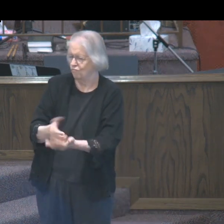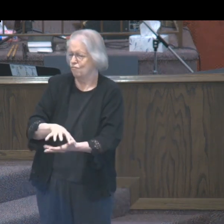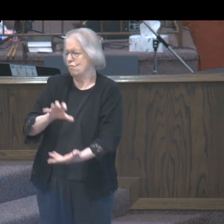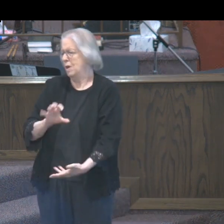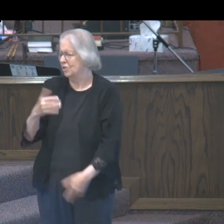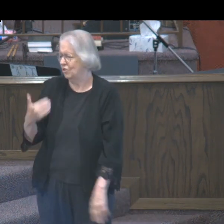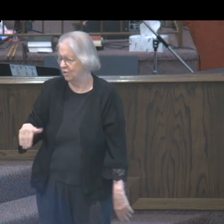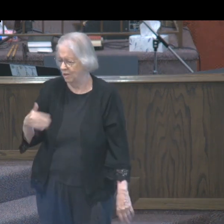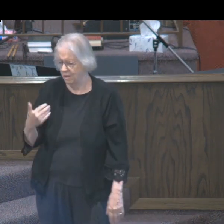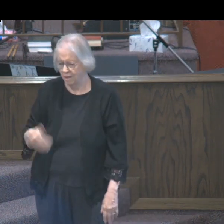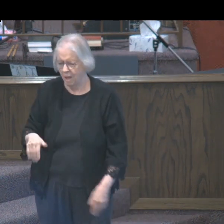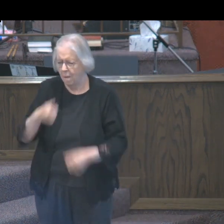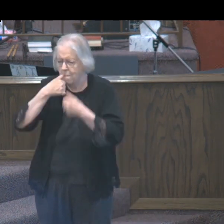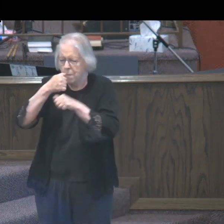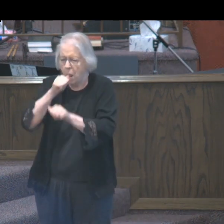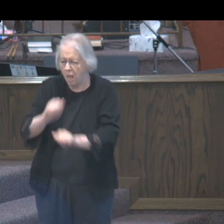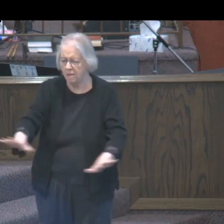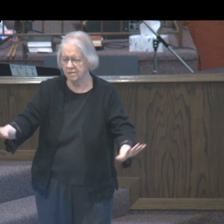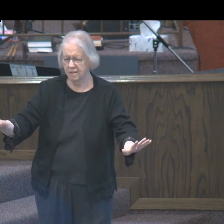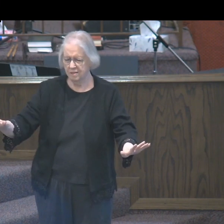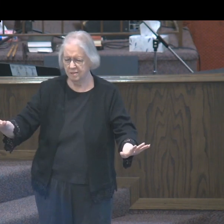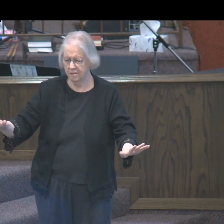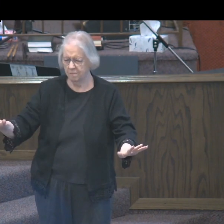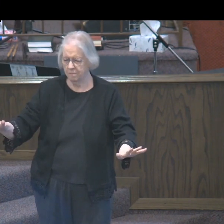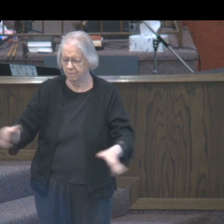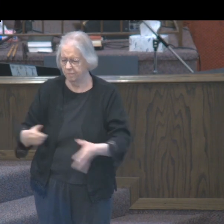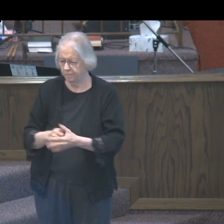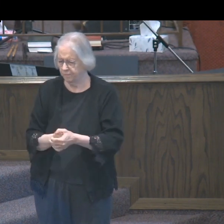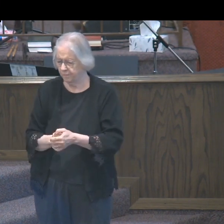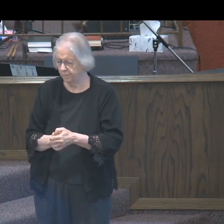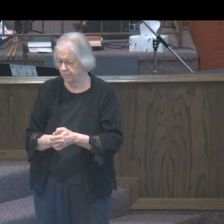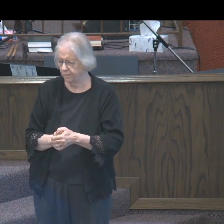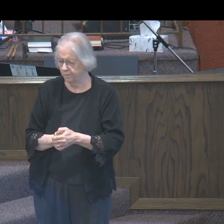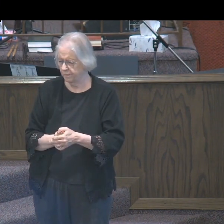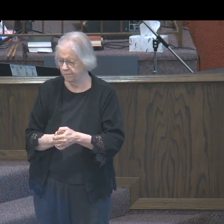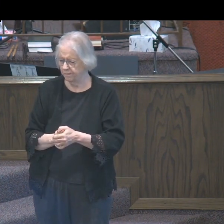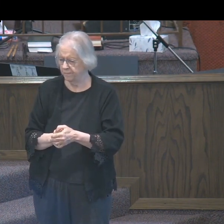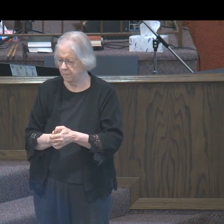next years. Lord, we love you and we thank you for all that you do for us. In Jesus' name.